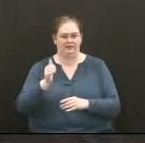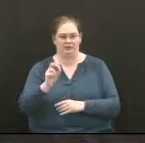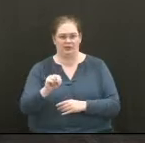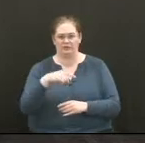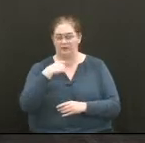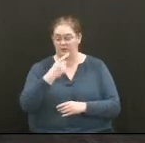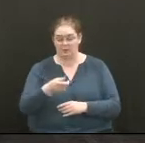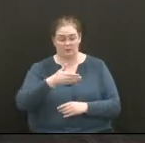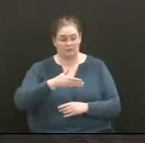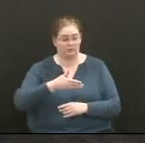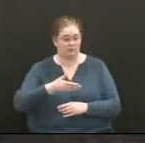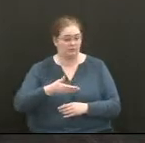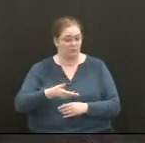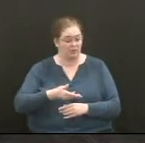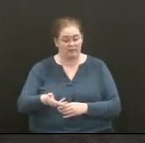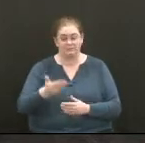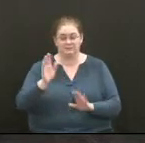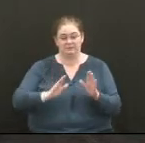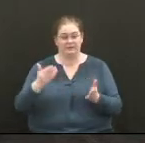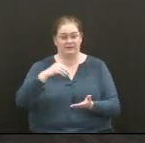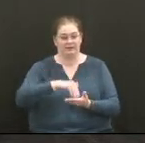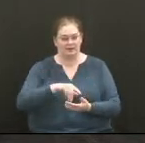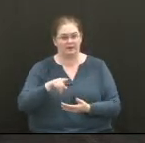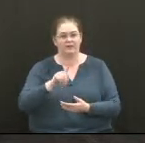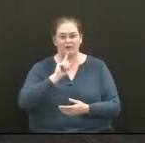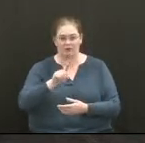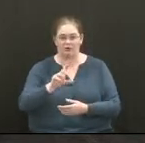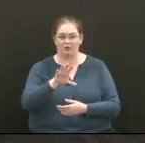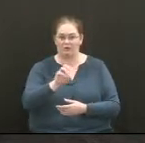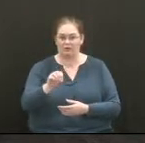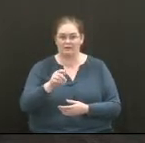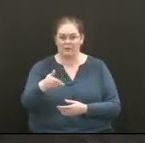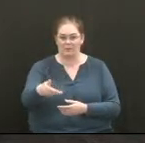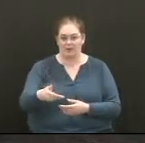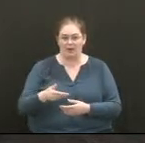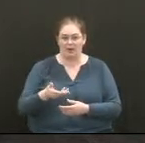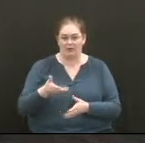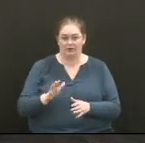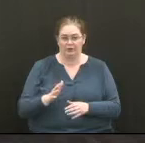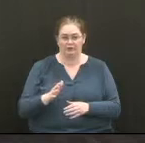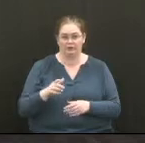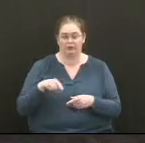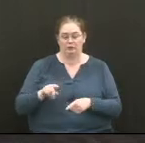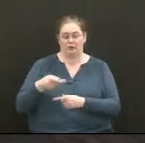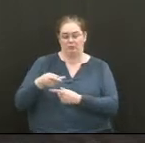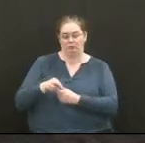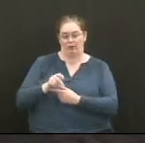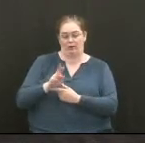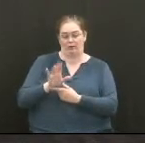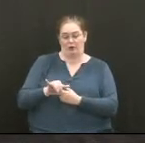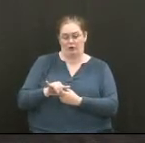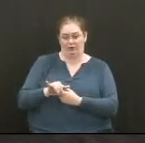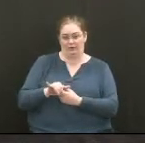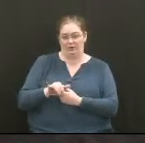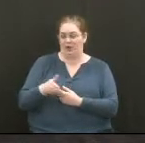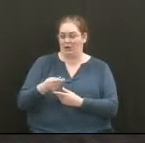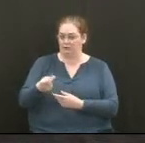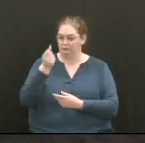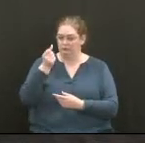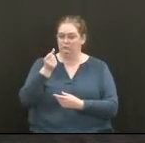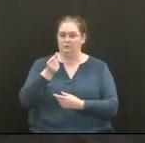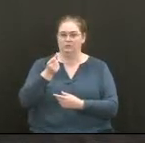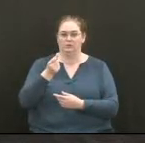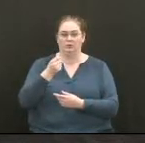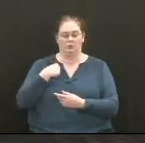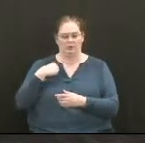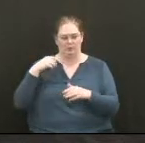told they're welcome to rebid. They are the company that we hired in the primary very quickly, that we did go out and